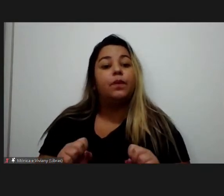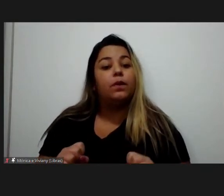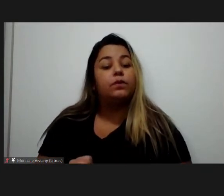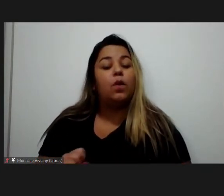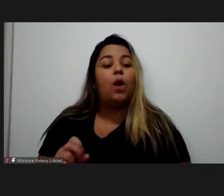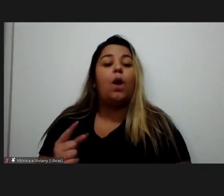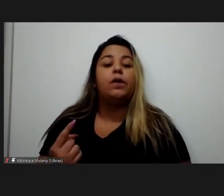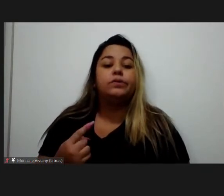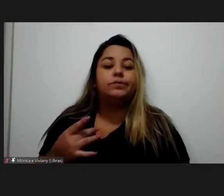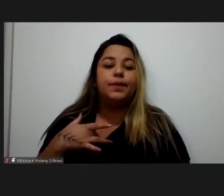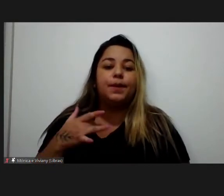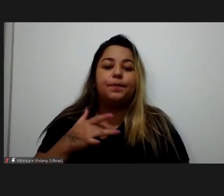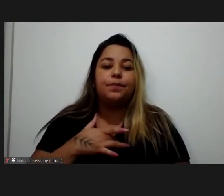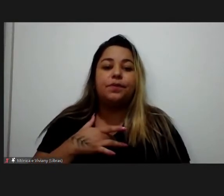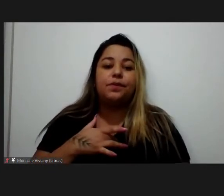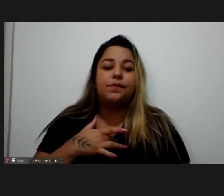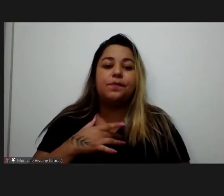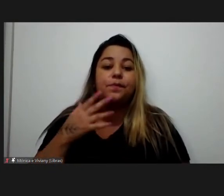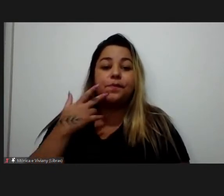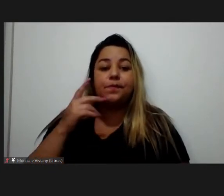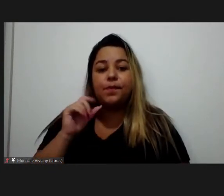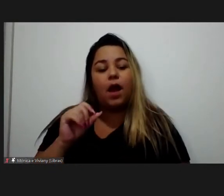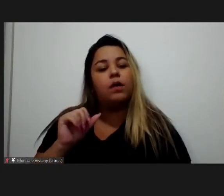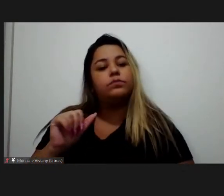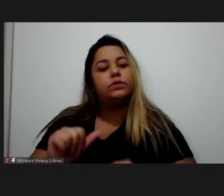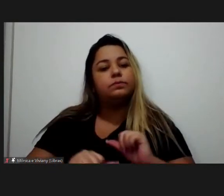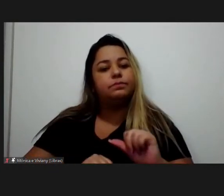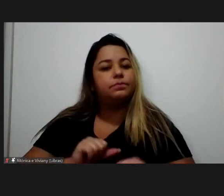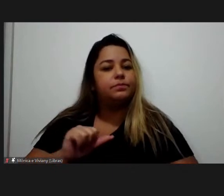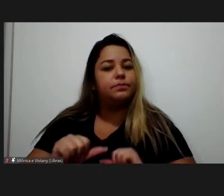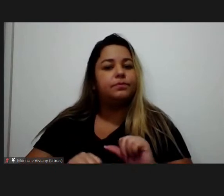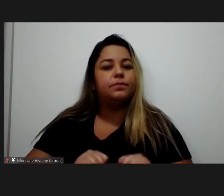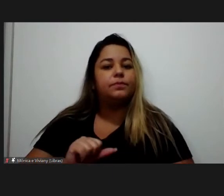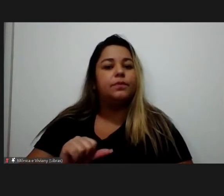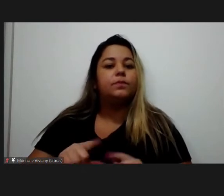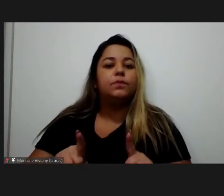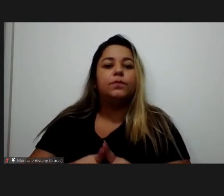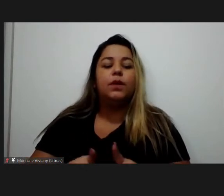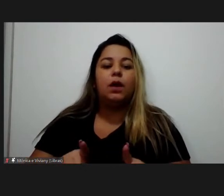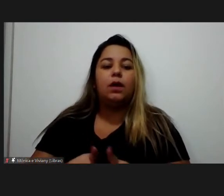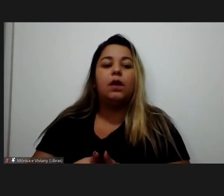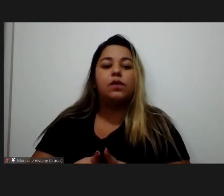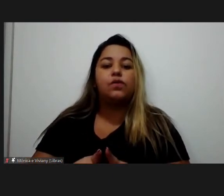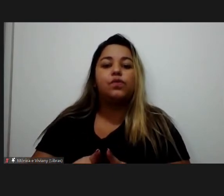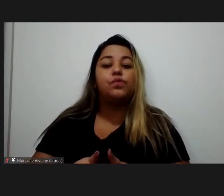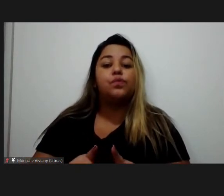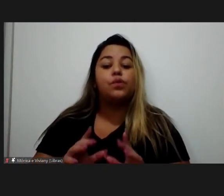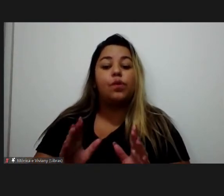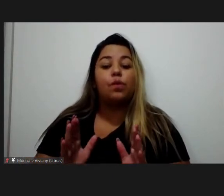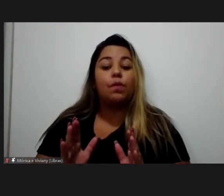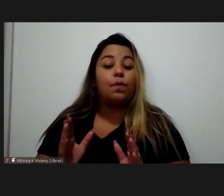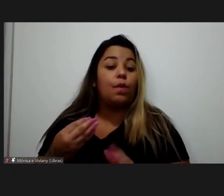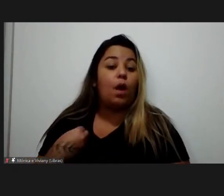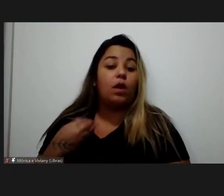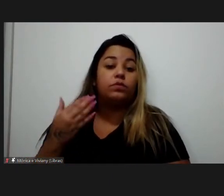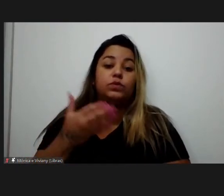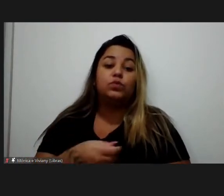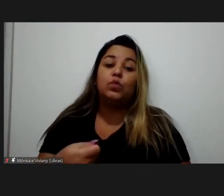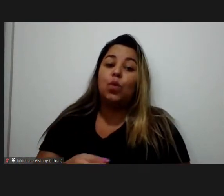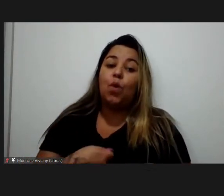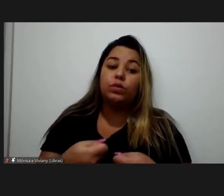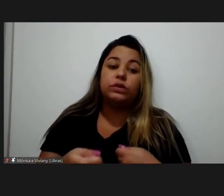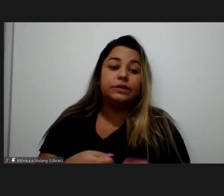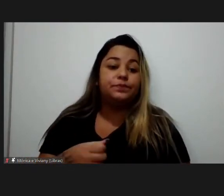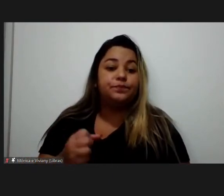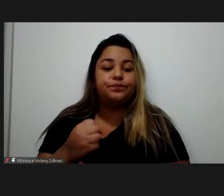doing according with the population needs. So we also want